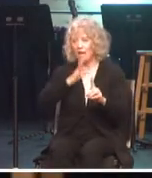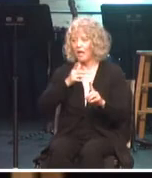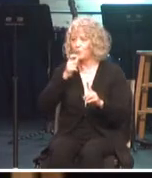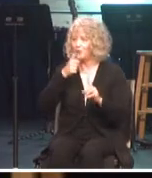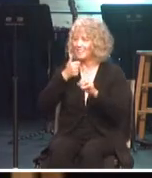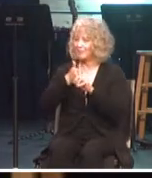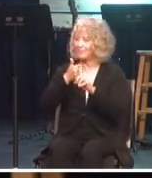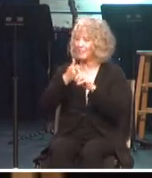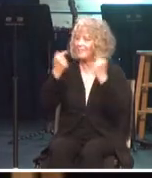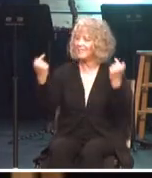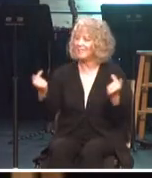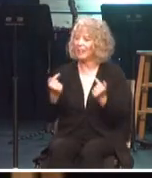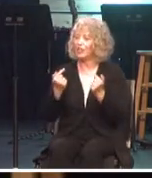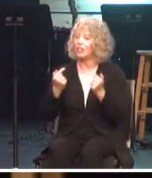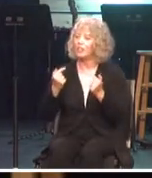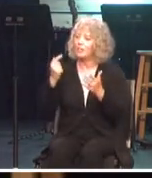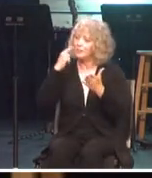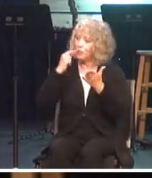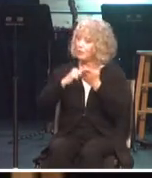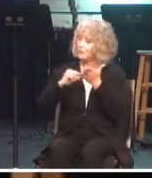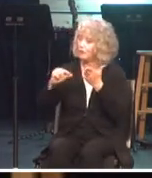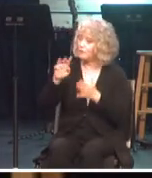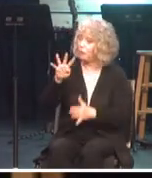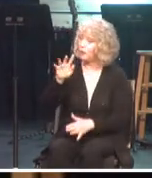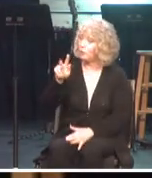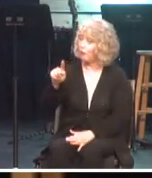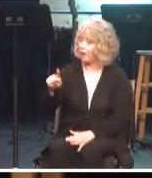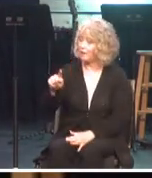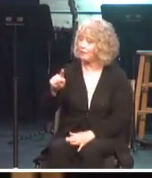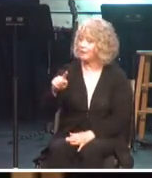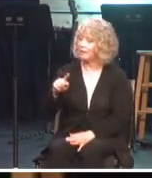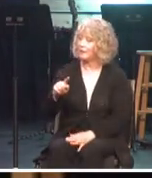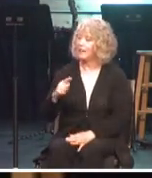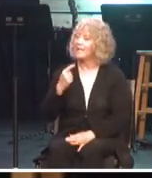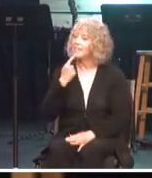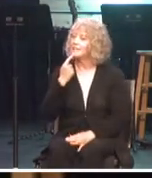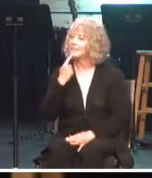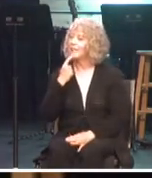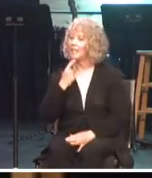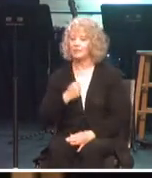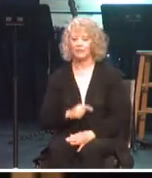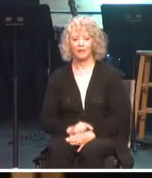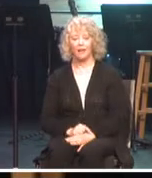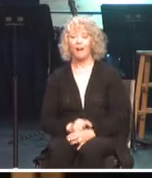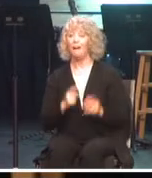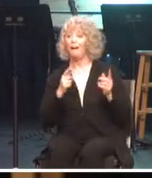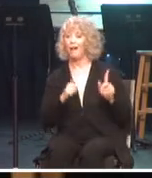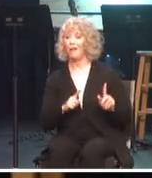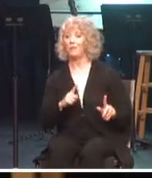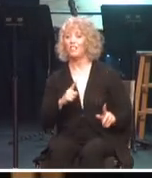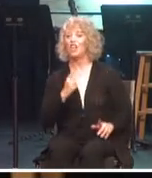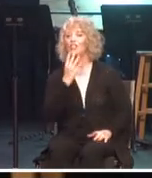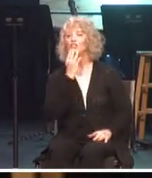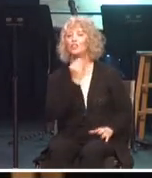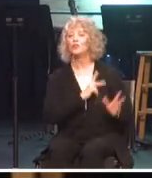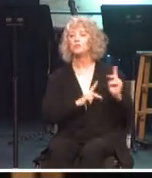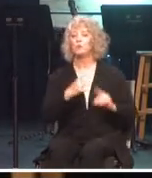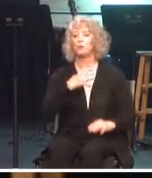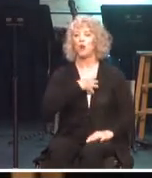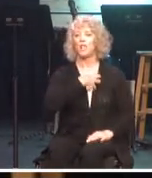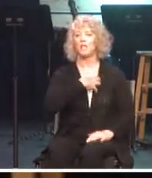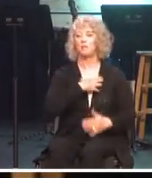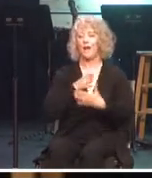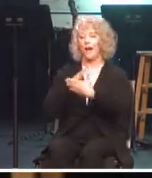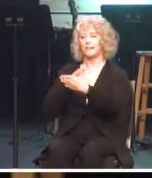Notice how the passage begins in verse 41. Therefore, the Jews were grumbling about him. This is